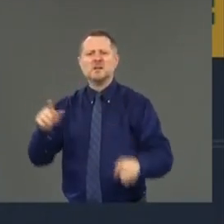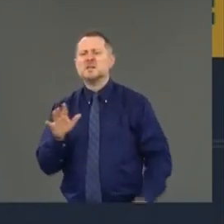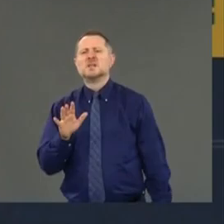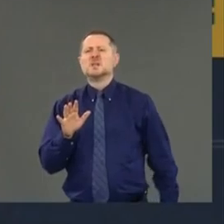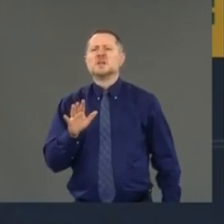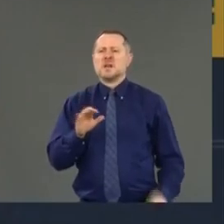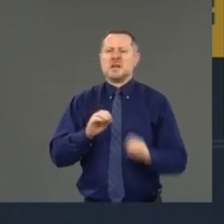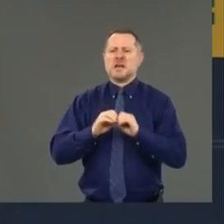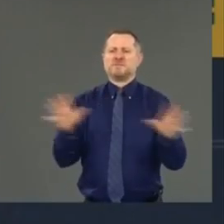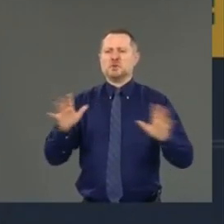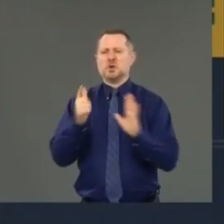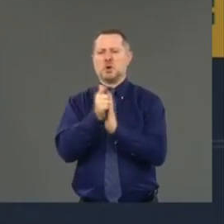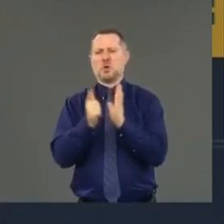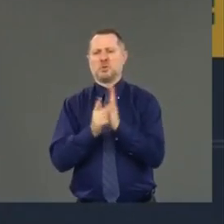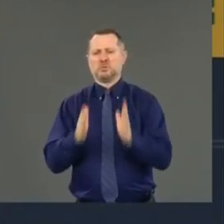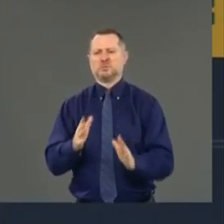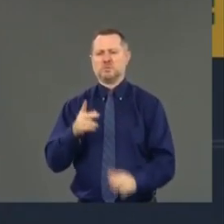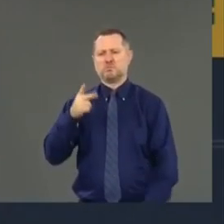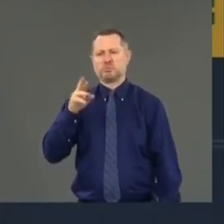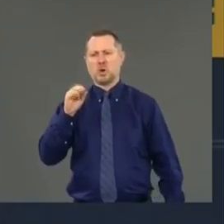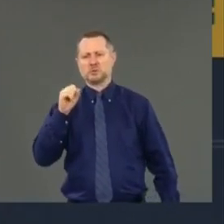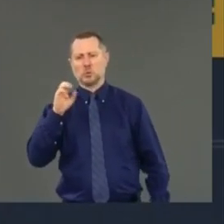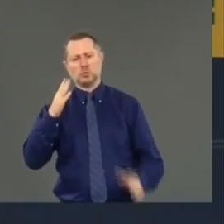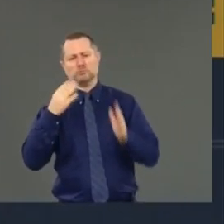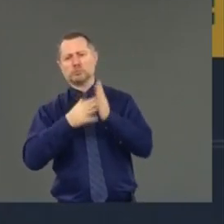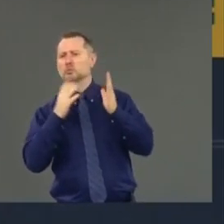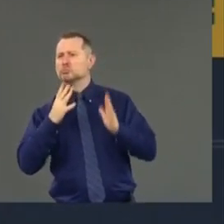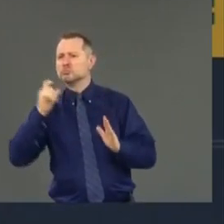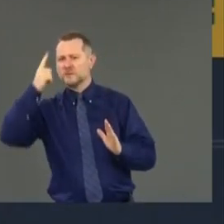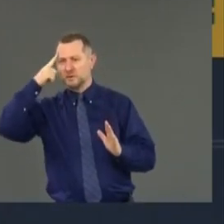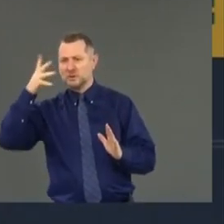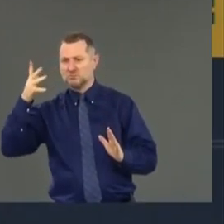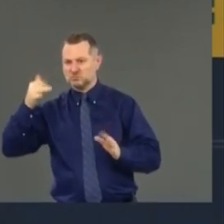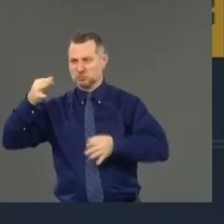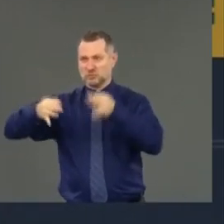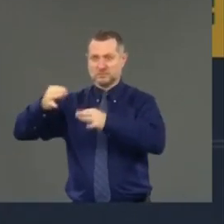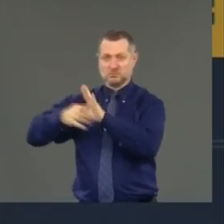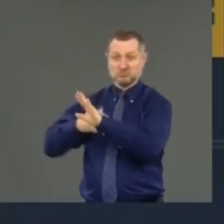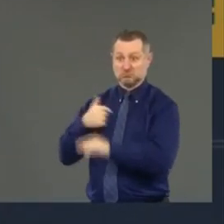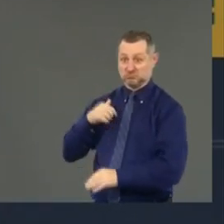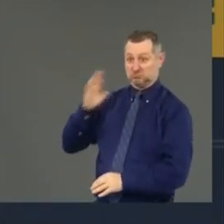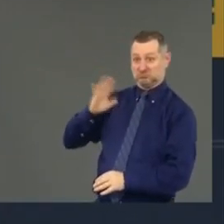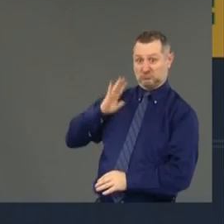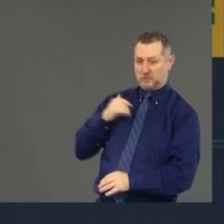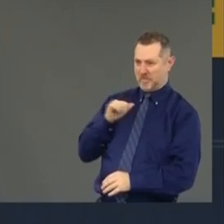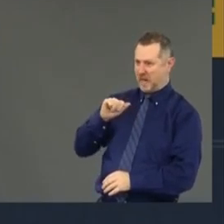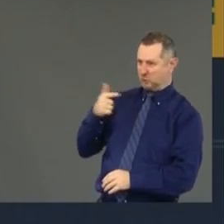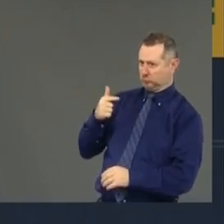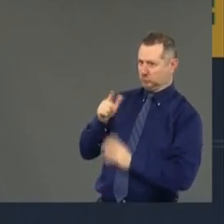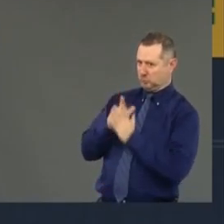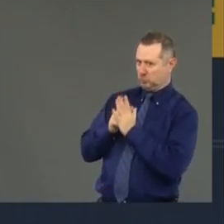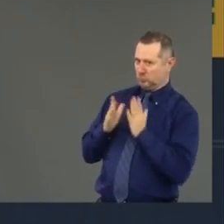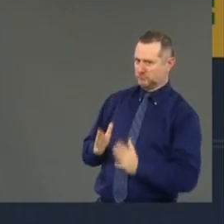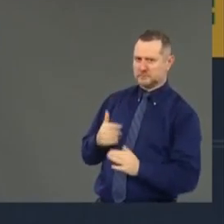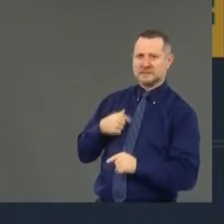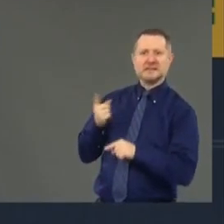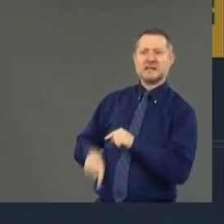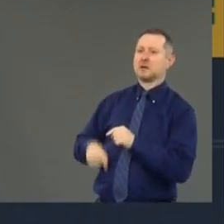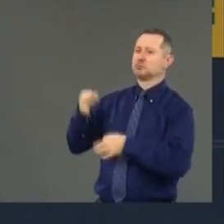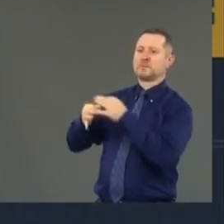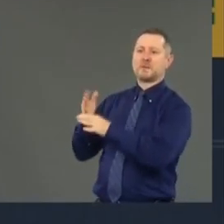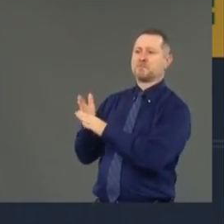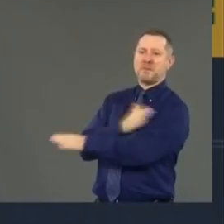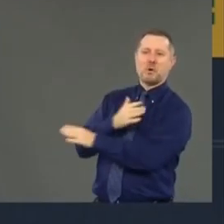I was a prosecutor. I was the attorney general. I don't prejudge a case. Maybe there are facts that I don't know. But I'll tell you, if I was a prosecutor, I